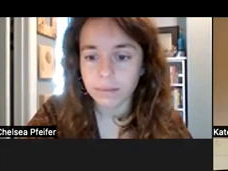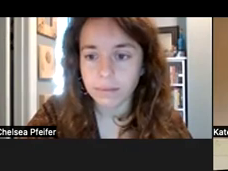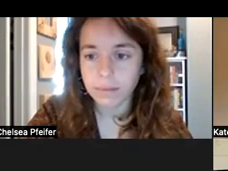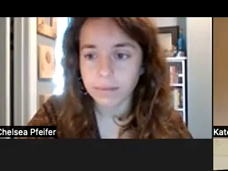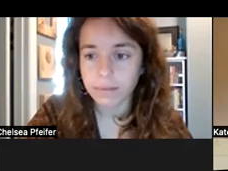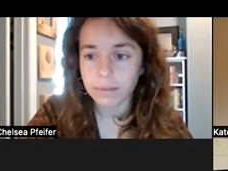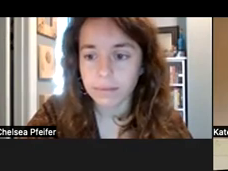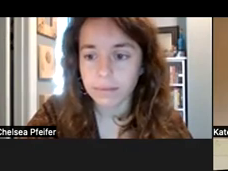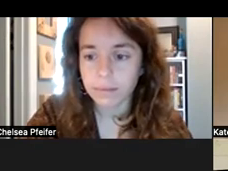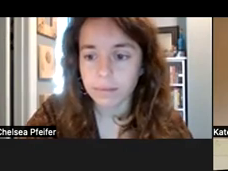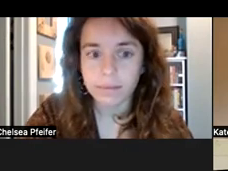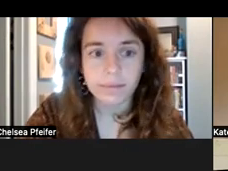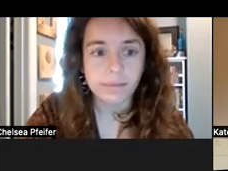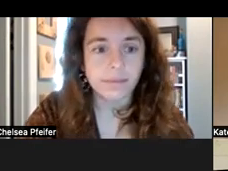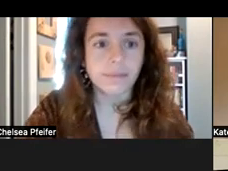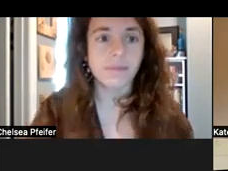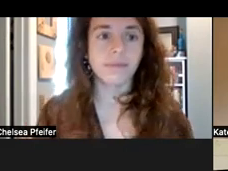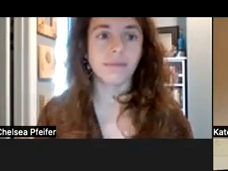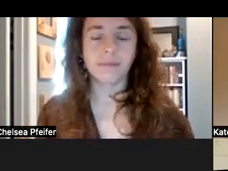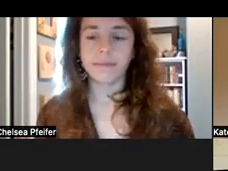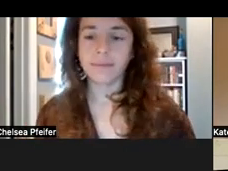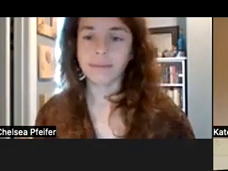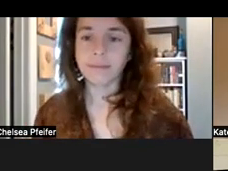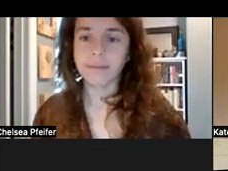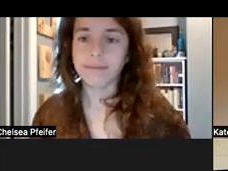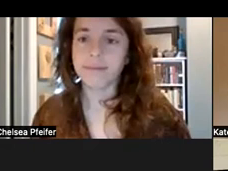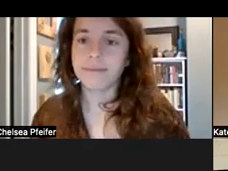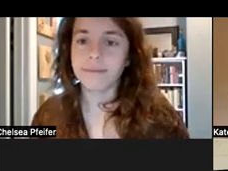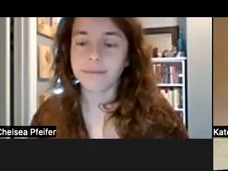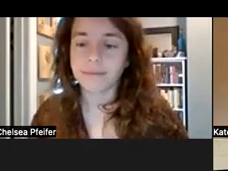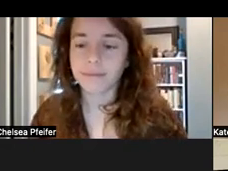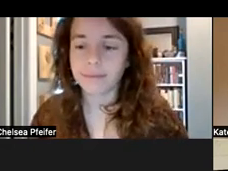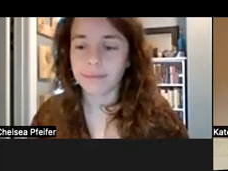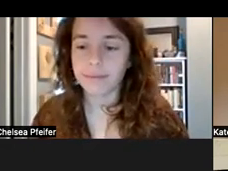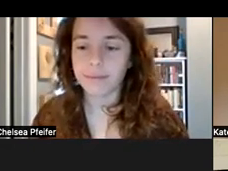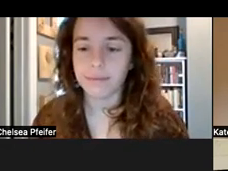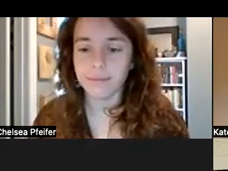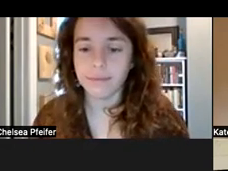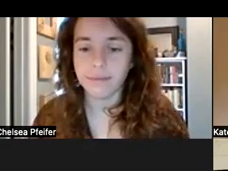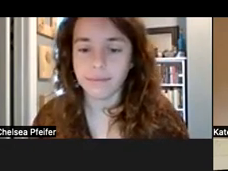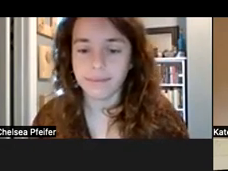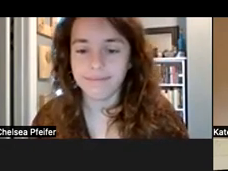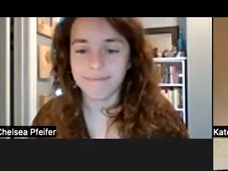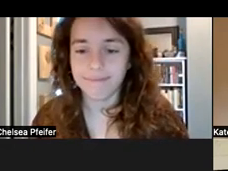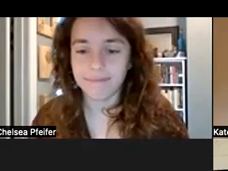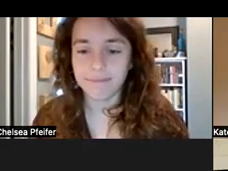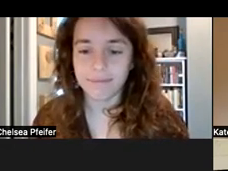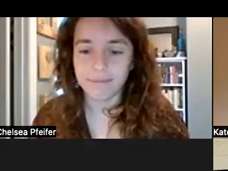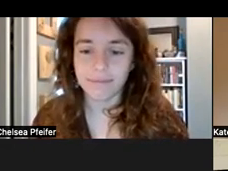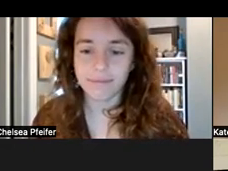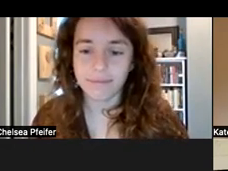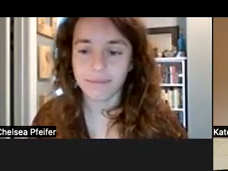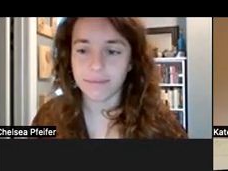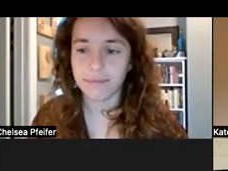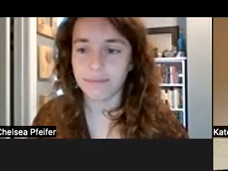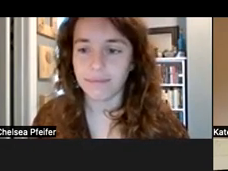service. So what I learned from that is, I think, so many varied things, but if I had to just pick one to focus on today, I would